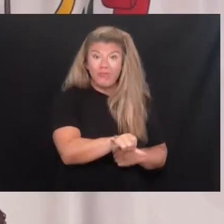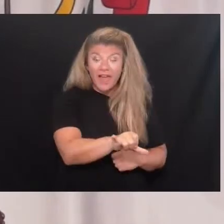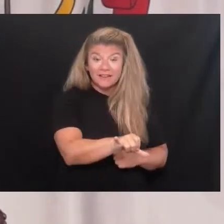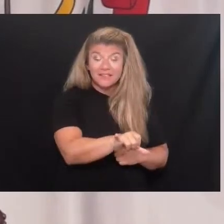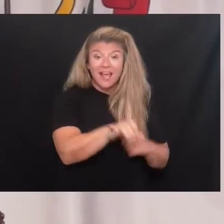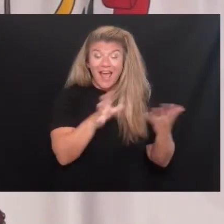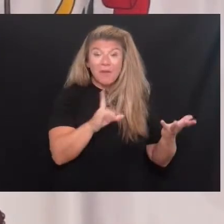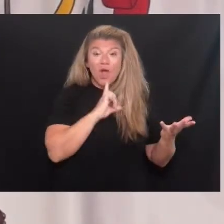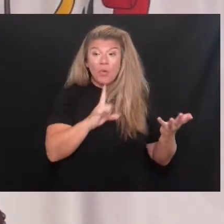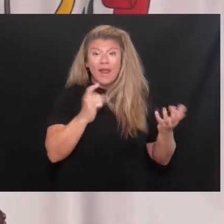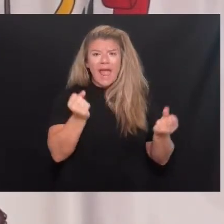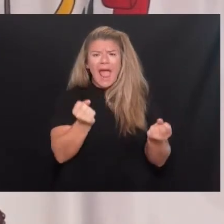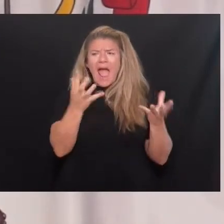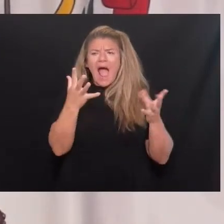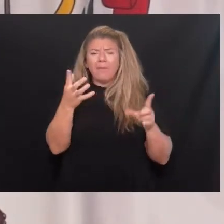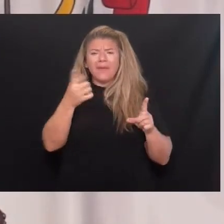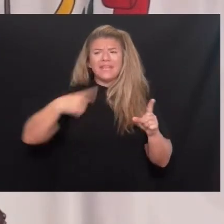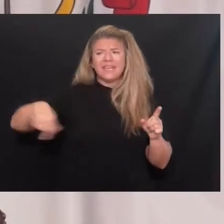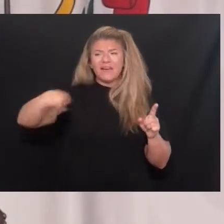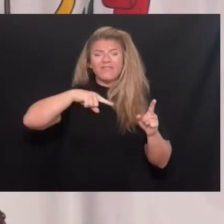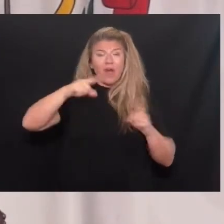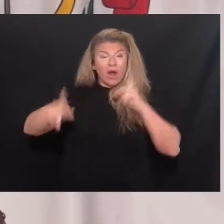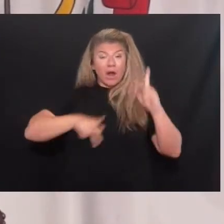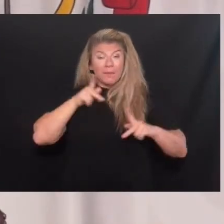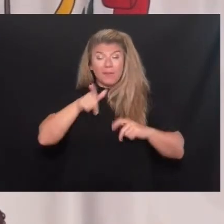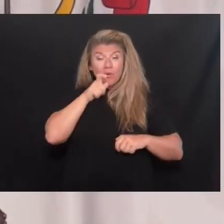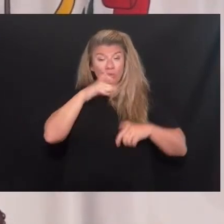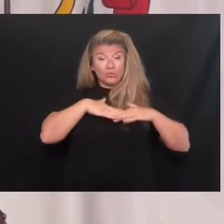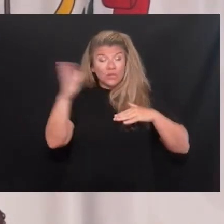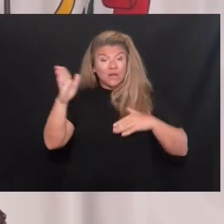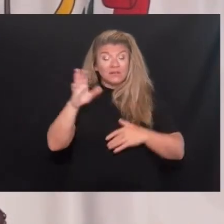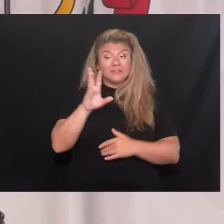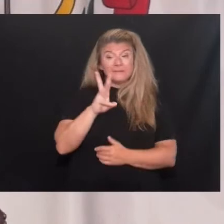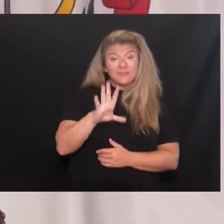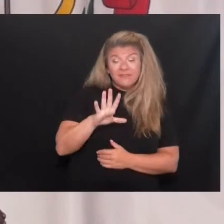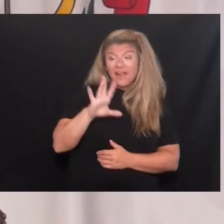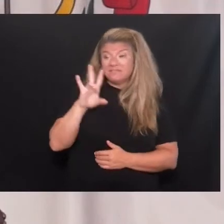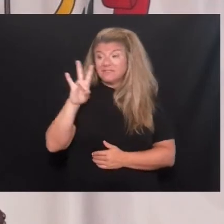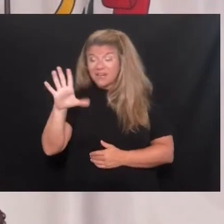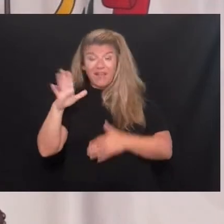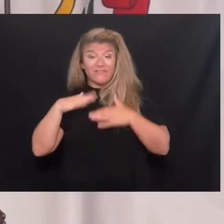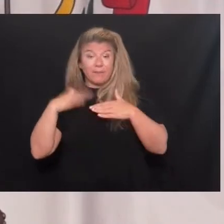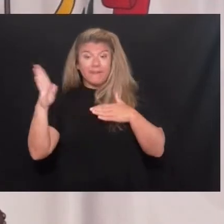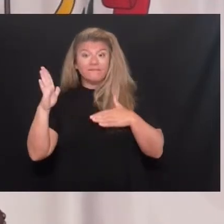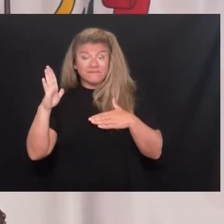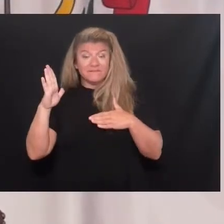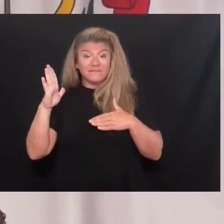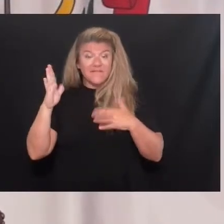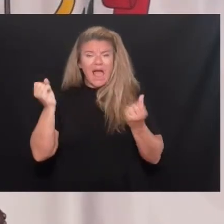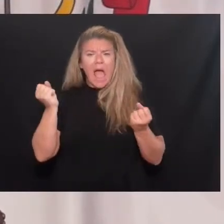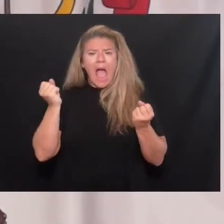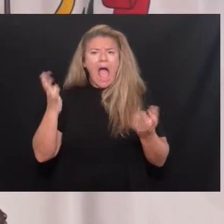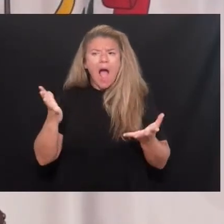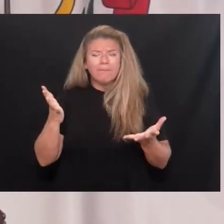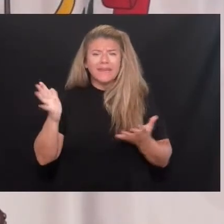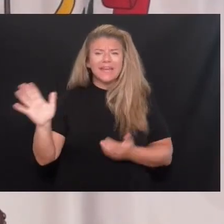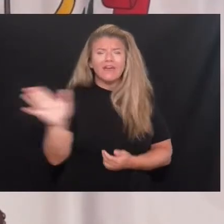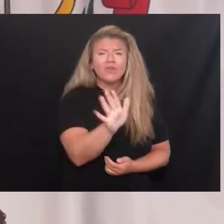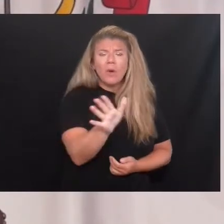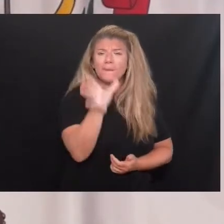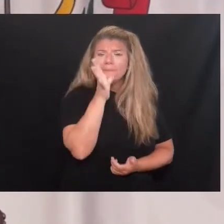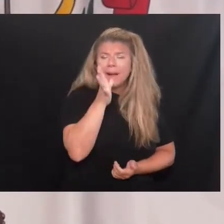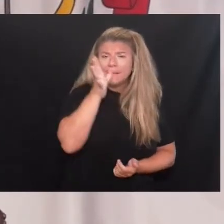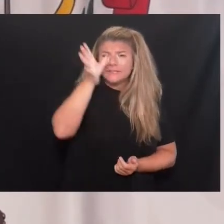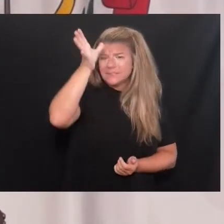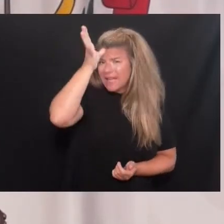Especially how many of our people, 65, 75 and above, how many of your moms and dads,